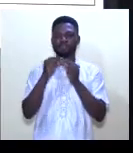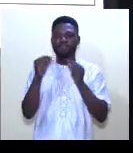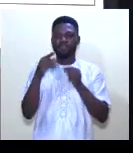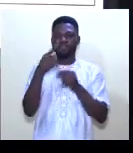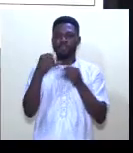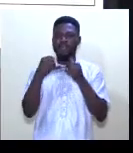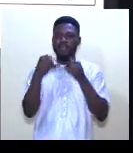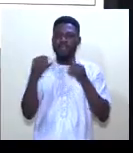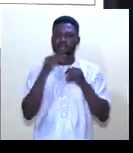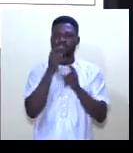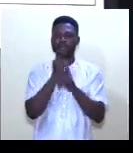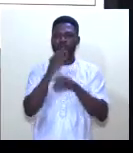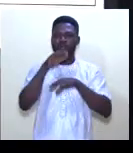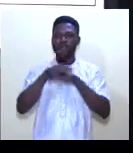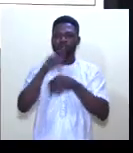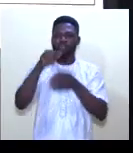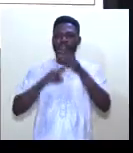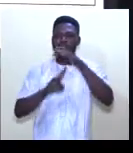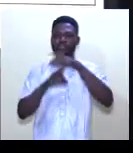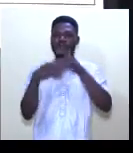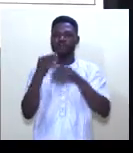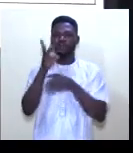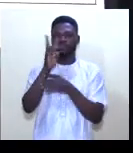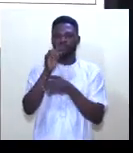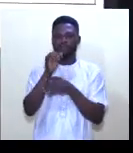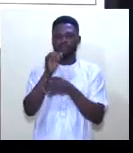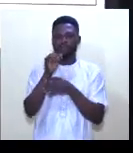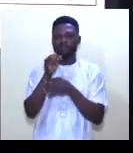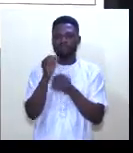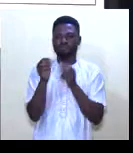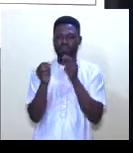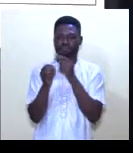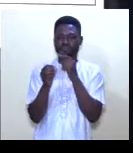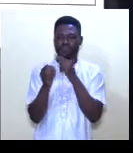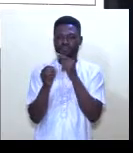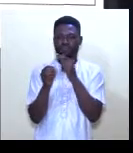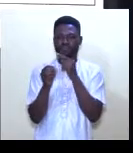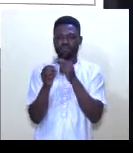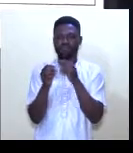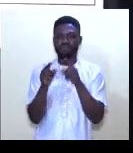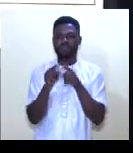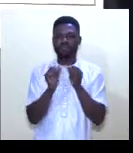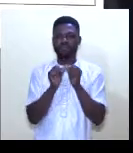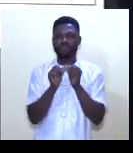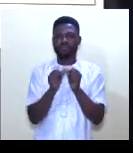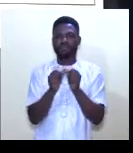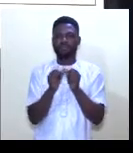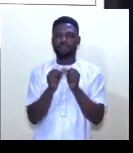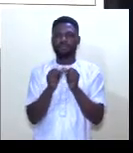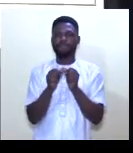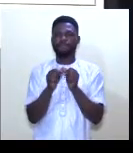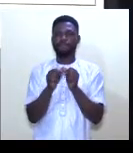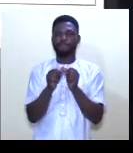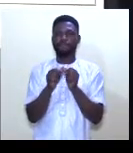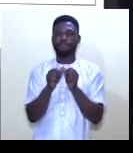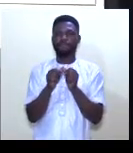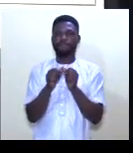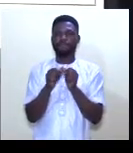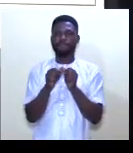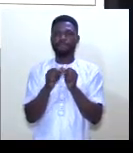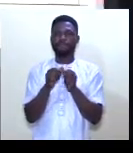degrees. The line is just on top of 60. I believe that is what you got. So moving on.